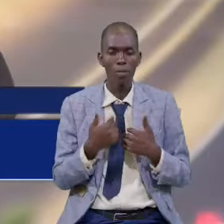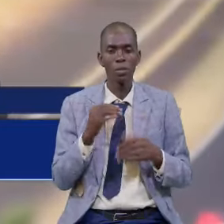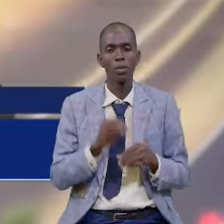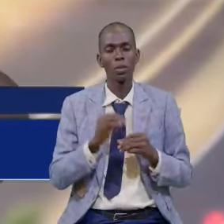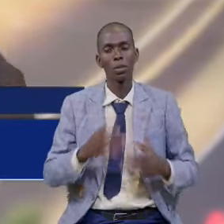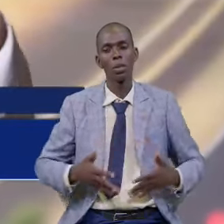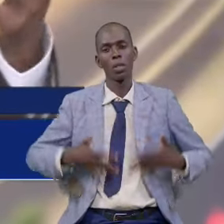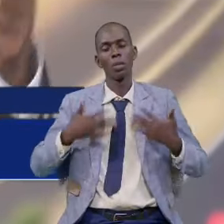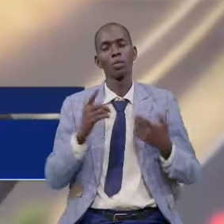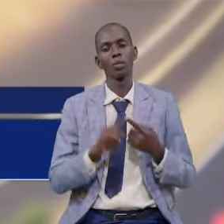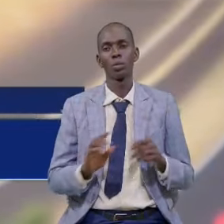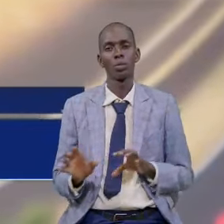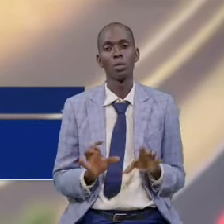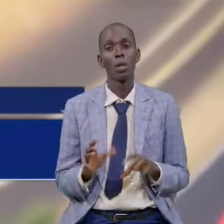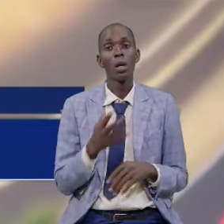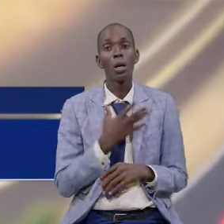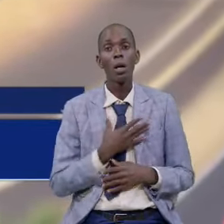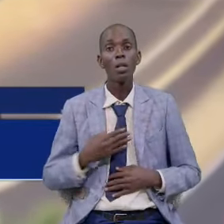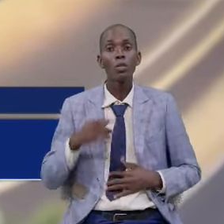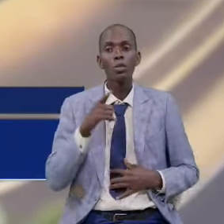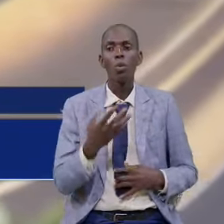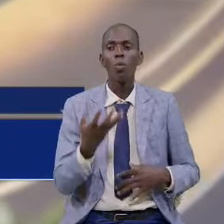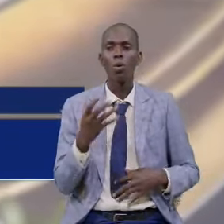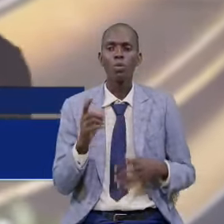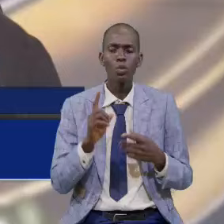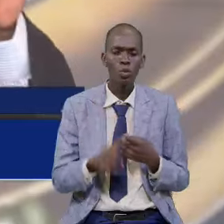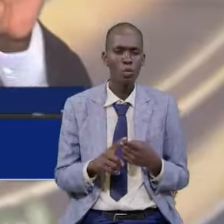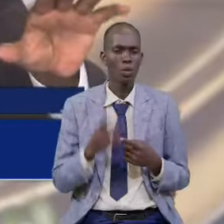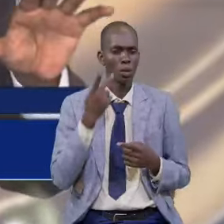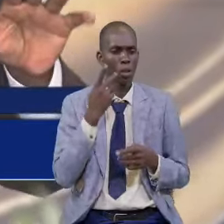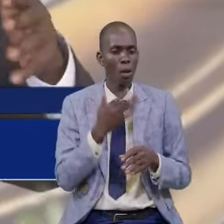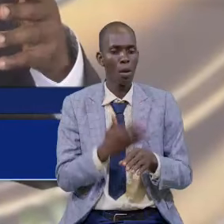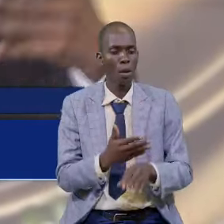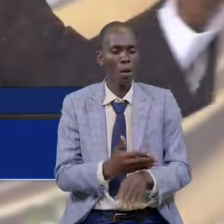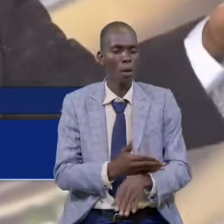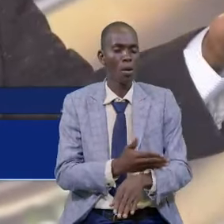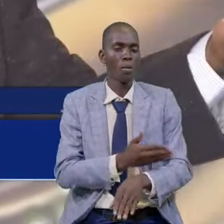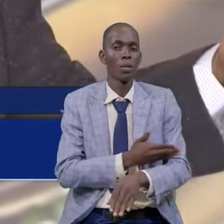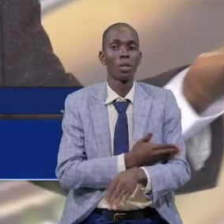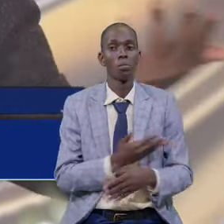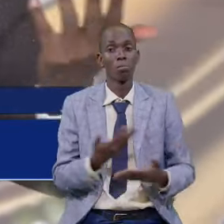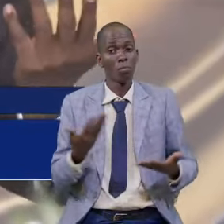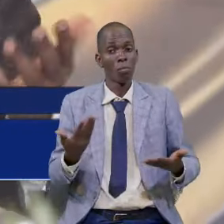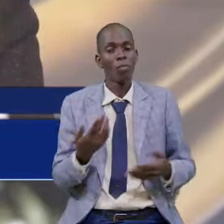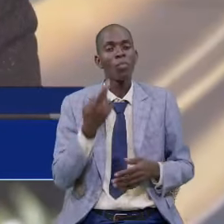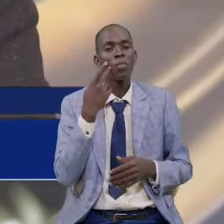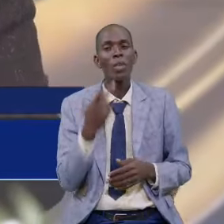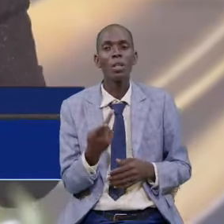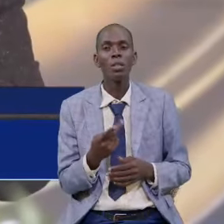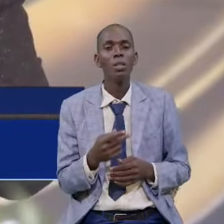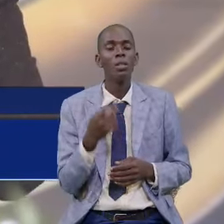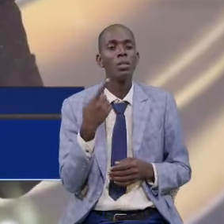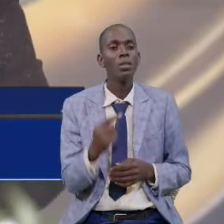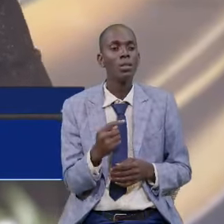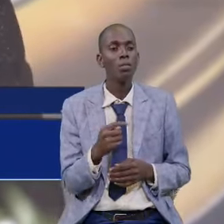And you want to see improvement. Look at, the common computer we